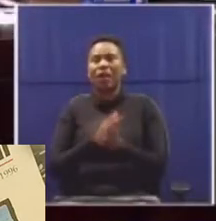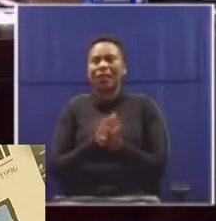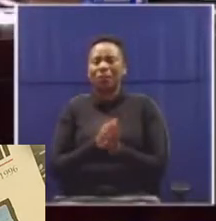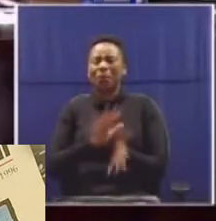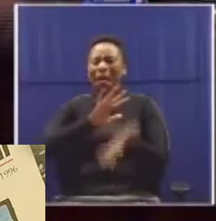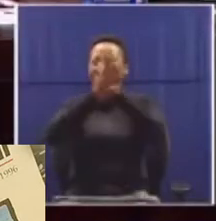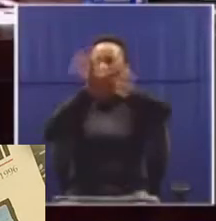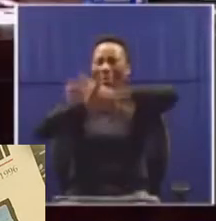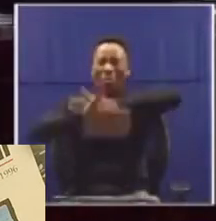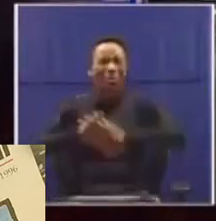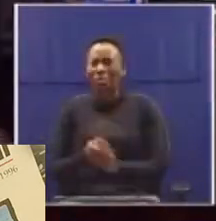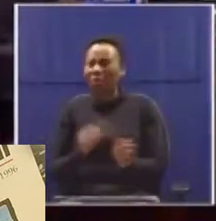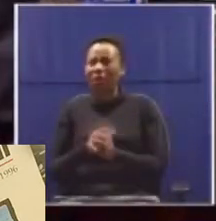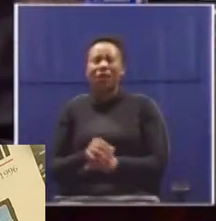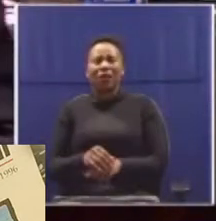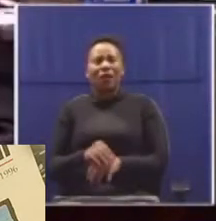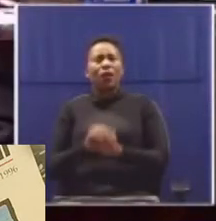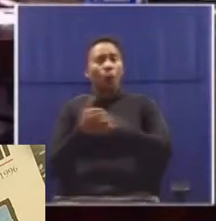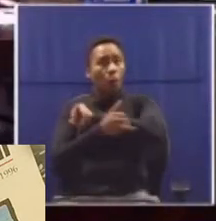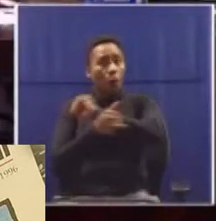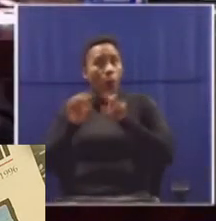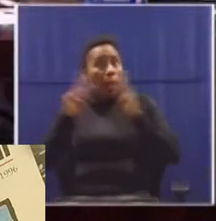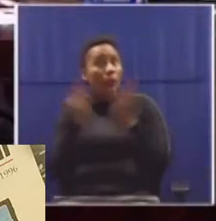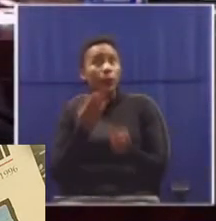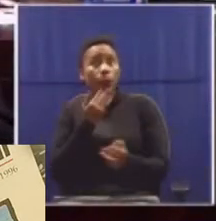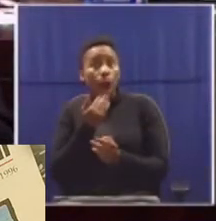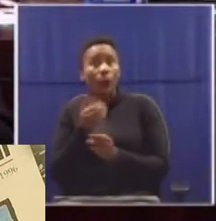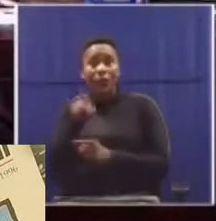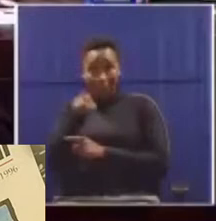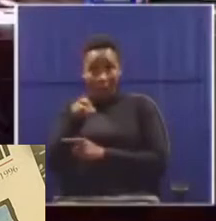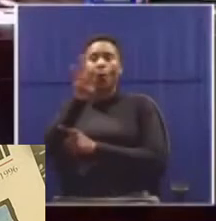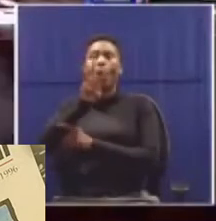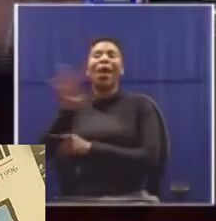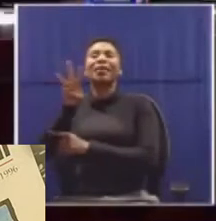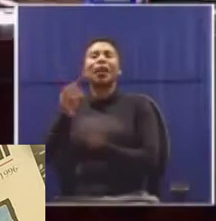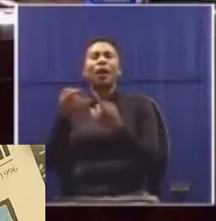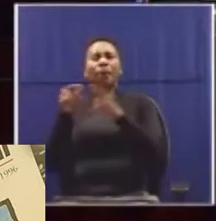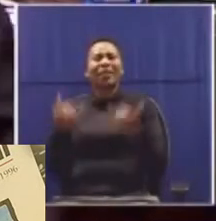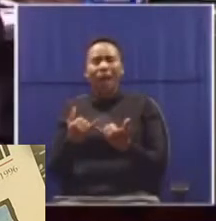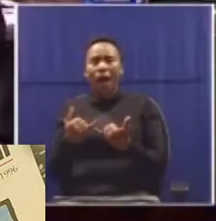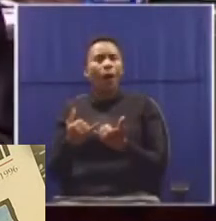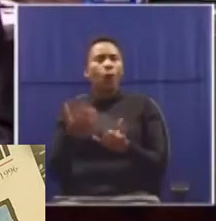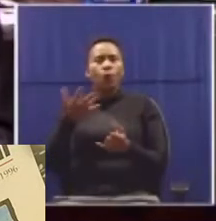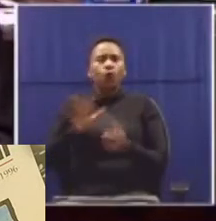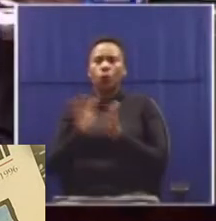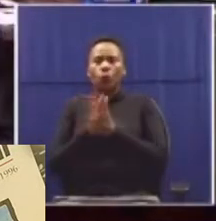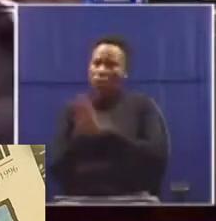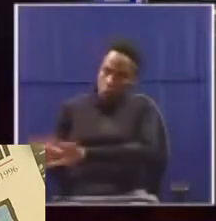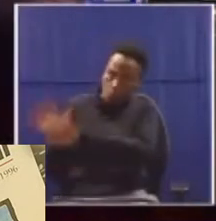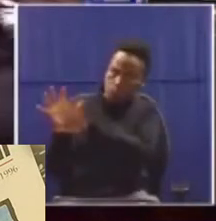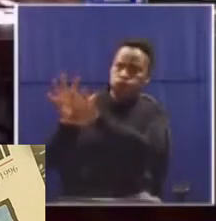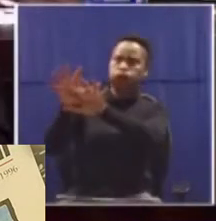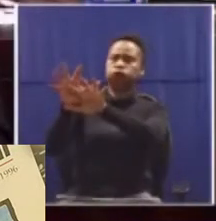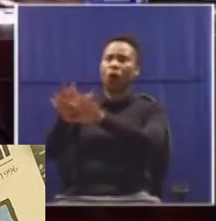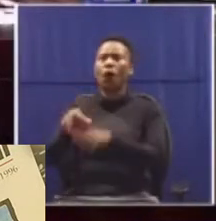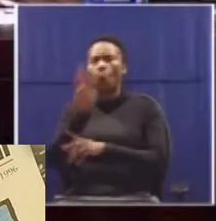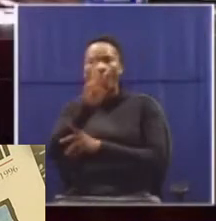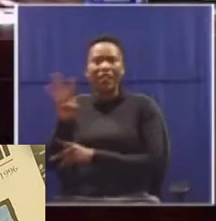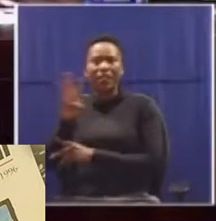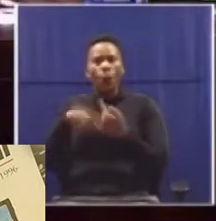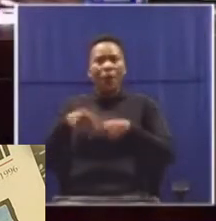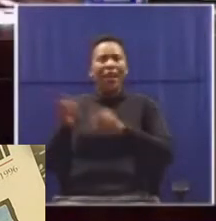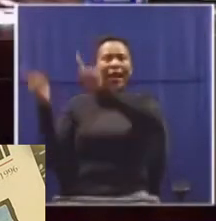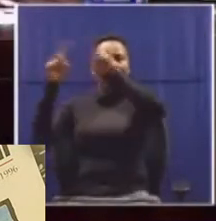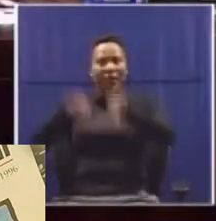Chaos all over the world it is the West that is creating you but why are we not willing to take on the risk why do we come here